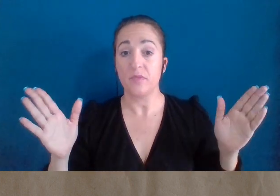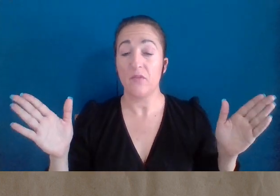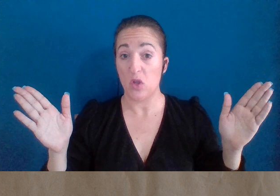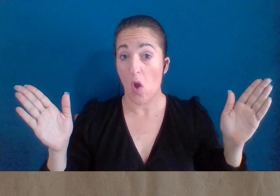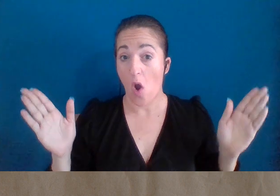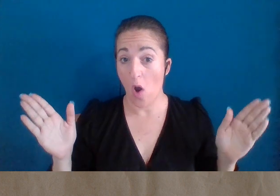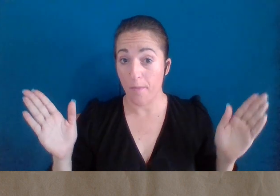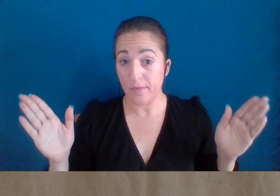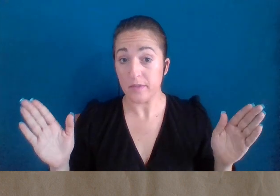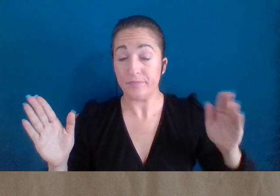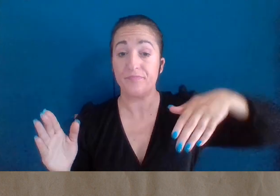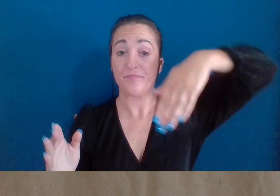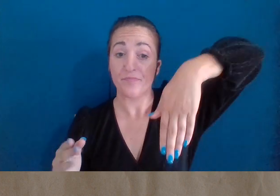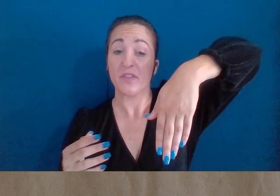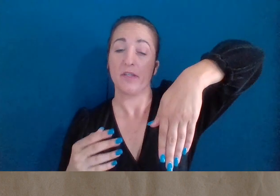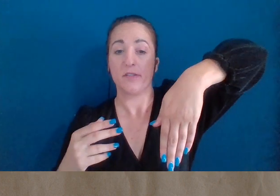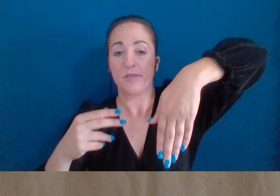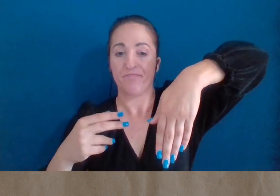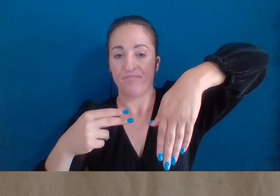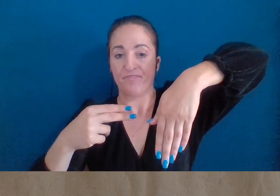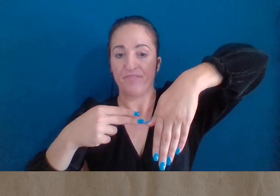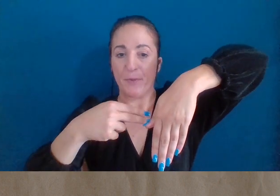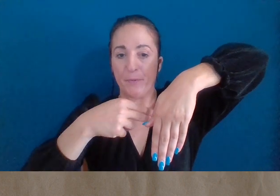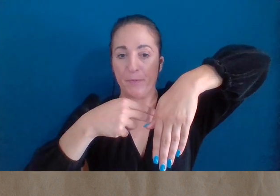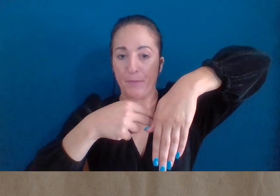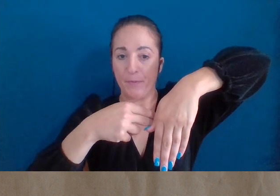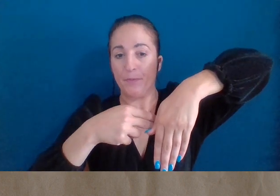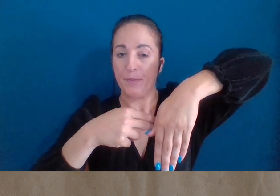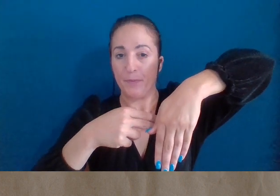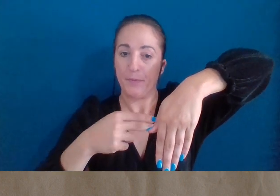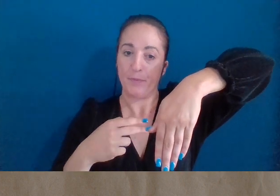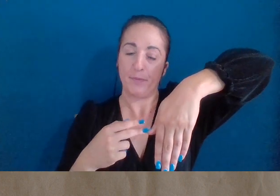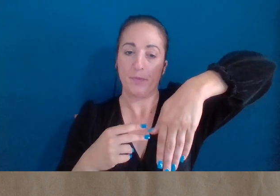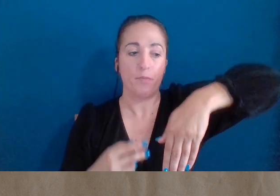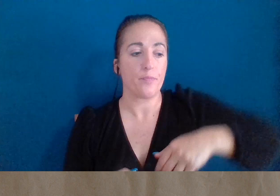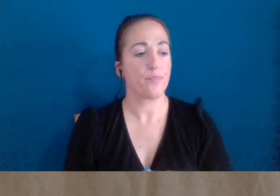spread out like this. I'm just gonna take them and